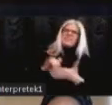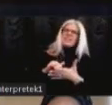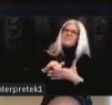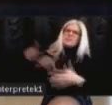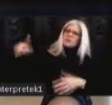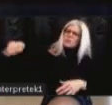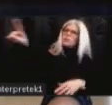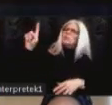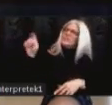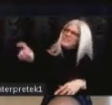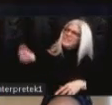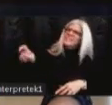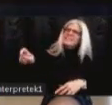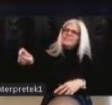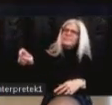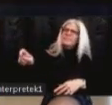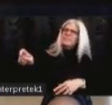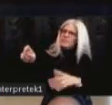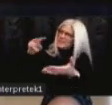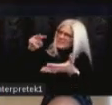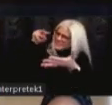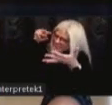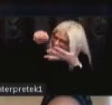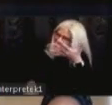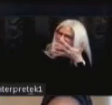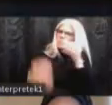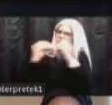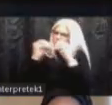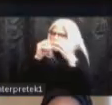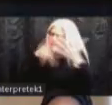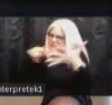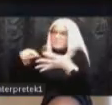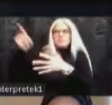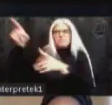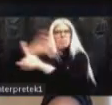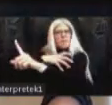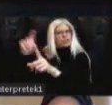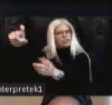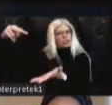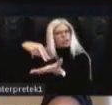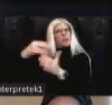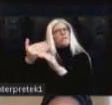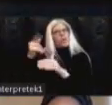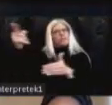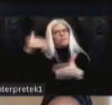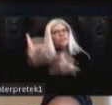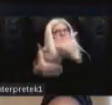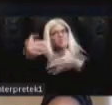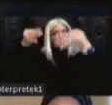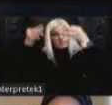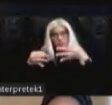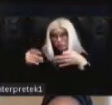by the mayor and made the decision whether to allow this to go